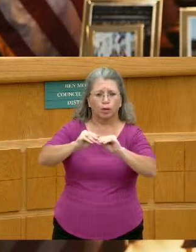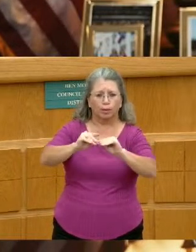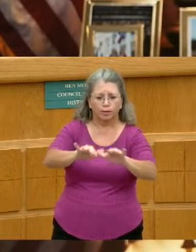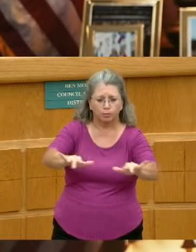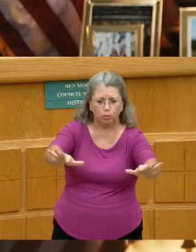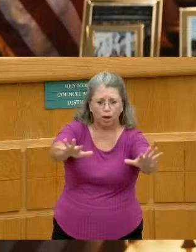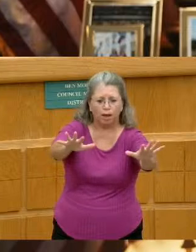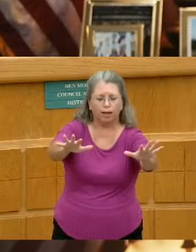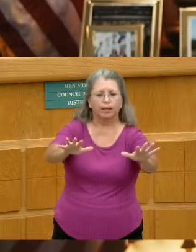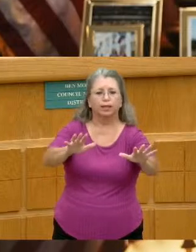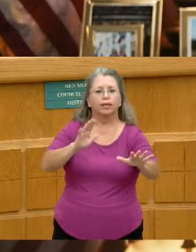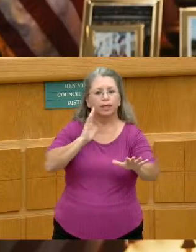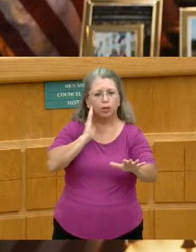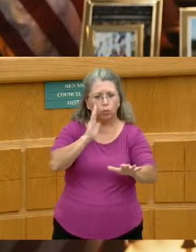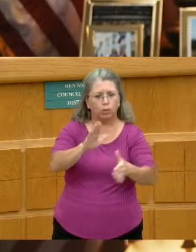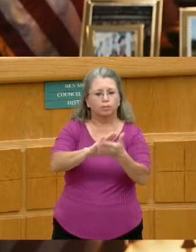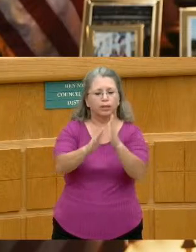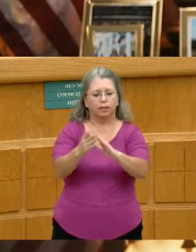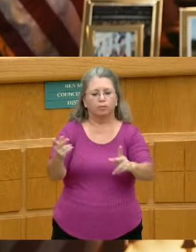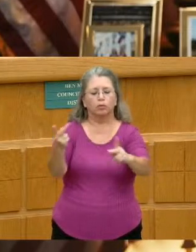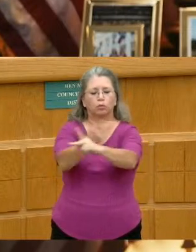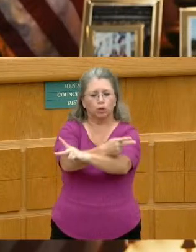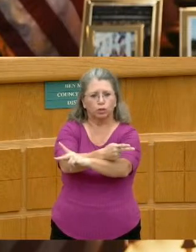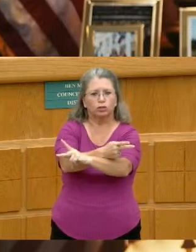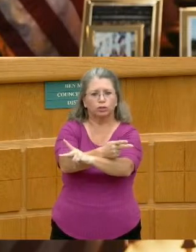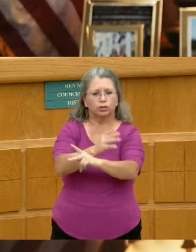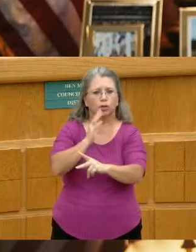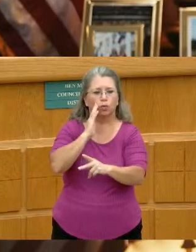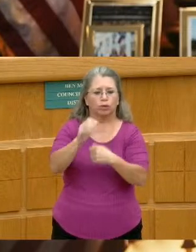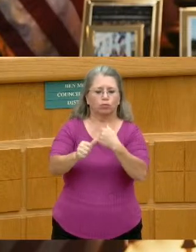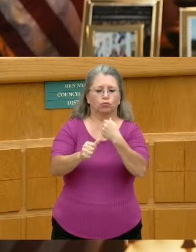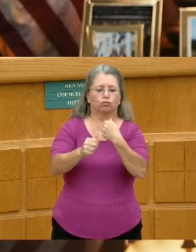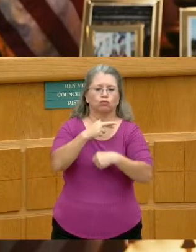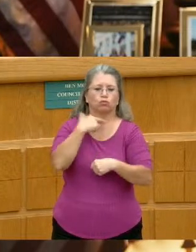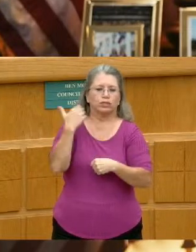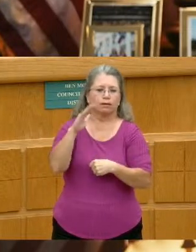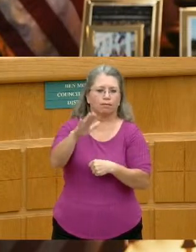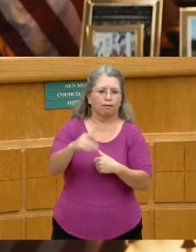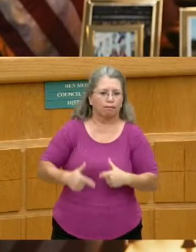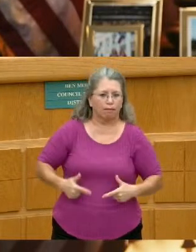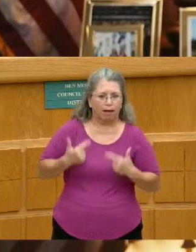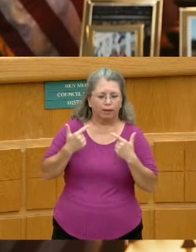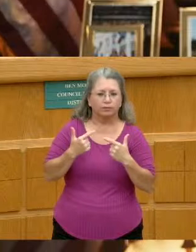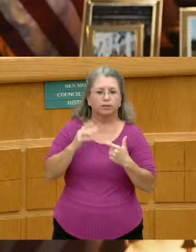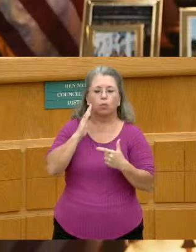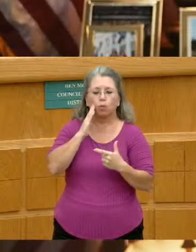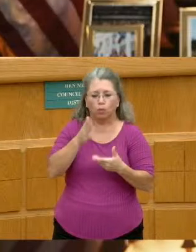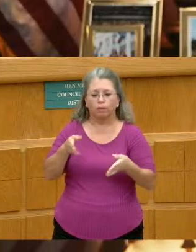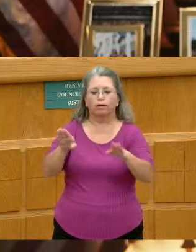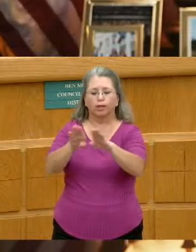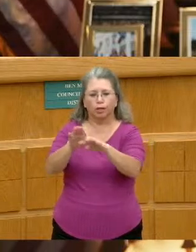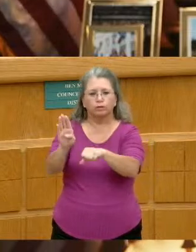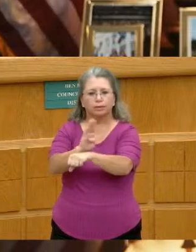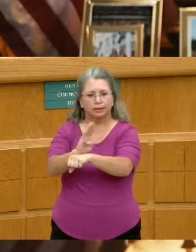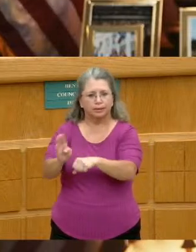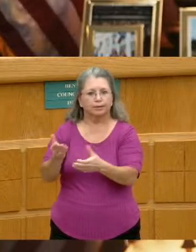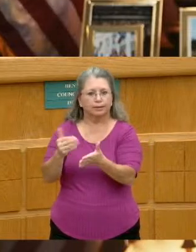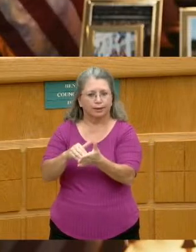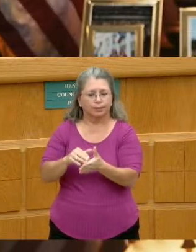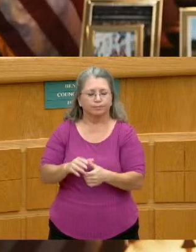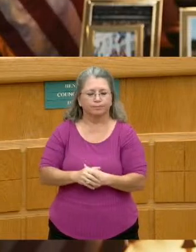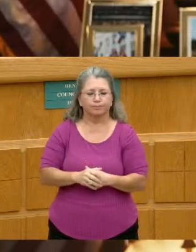people's lives and ultimately closing more businesses. Now, it's understandable that our